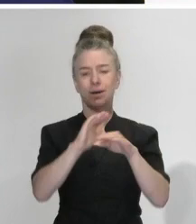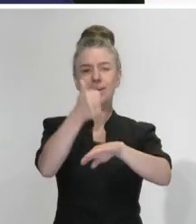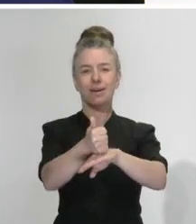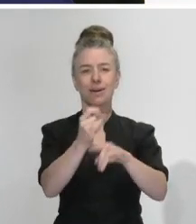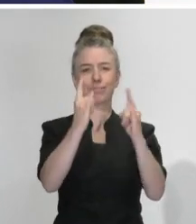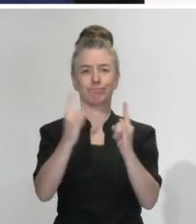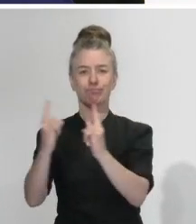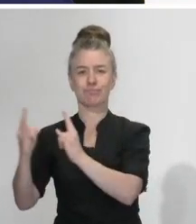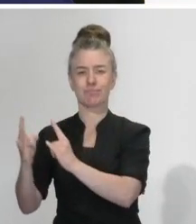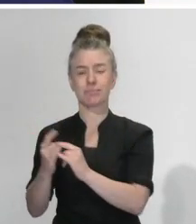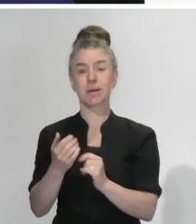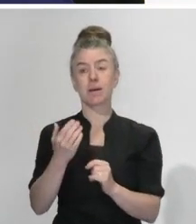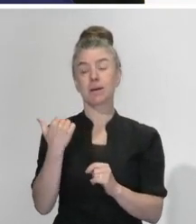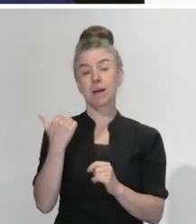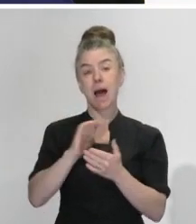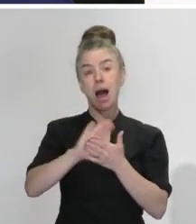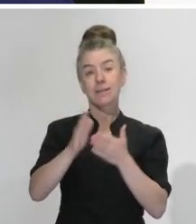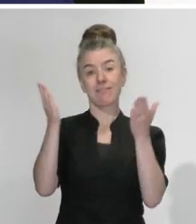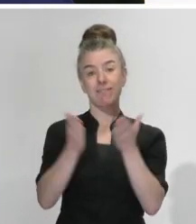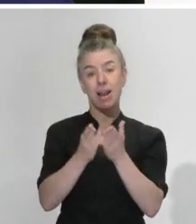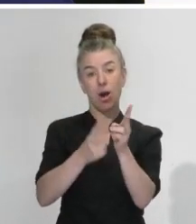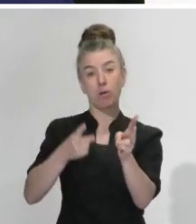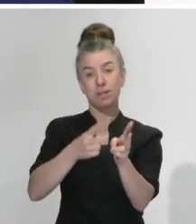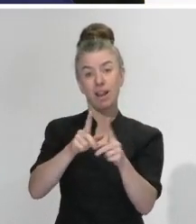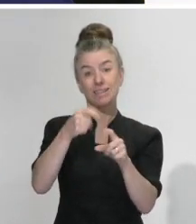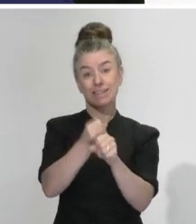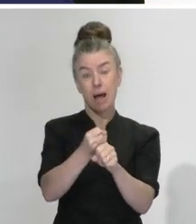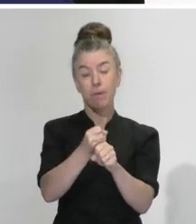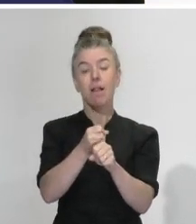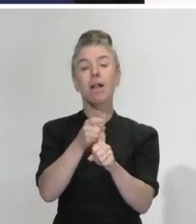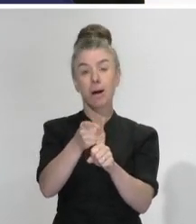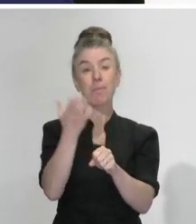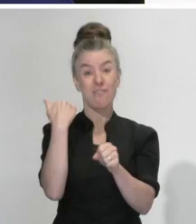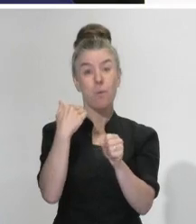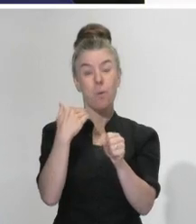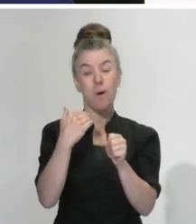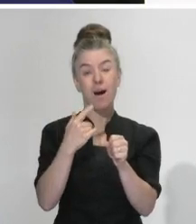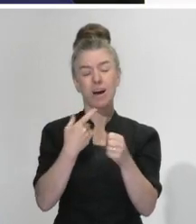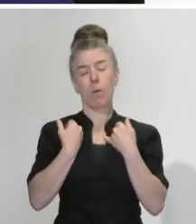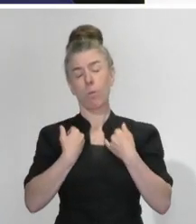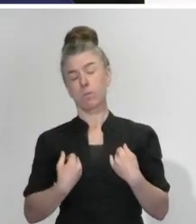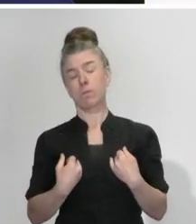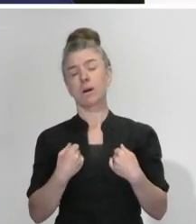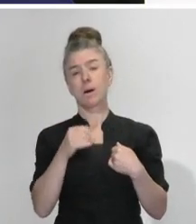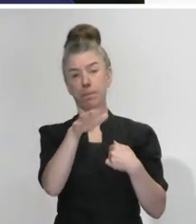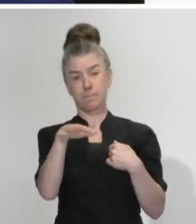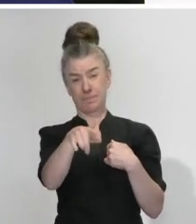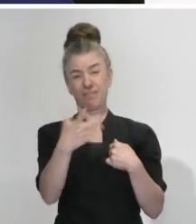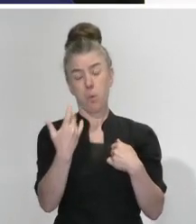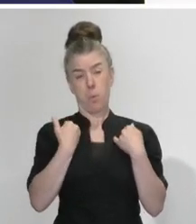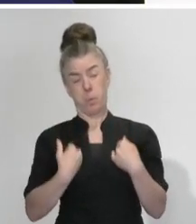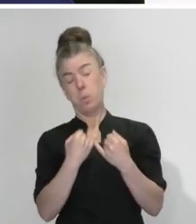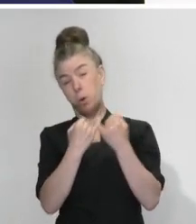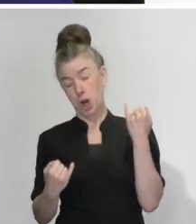up what was the old ICU, had been used for office space for several years, to become a spillover for additional ICU capacity if